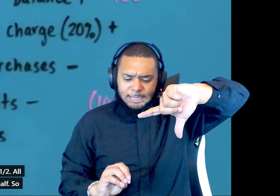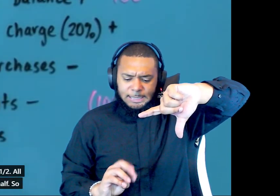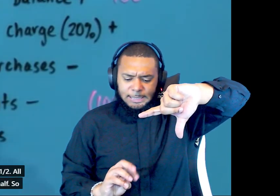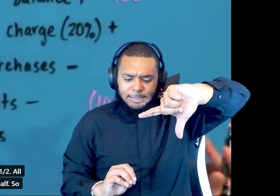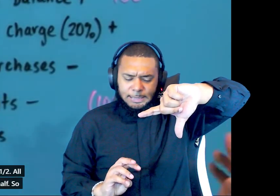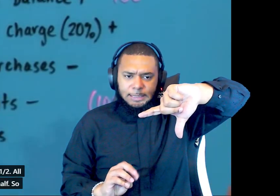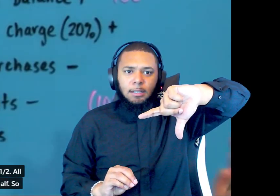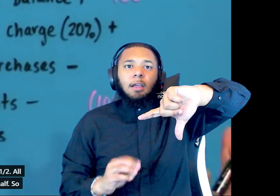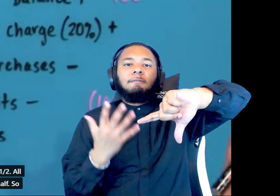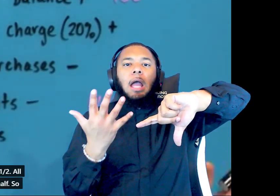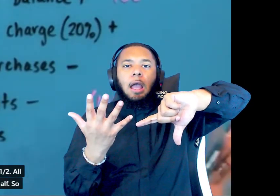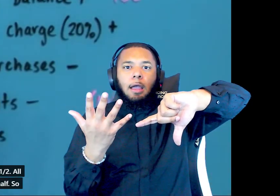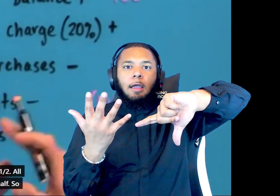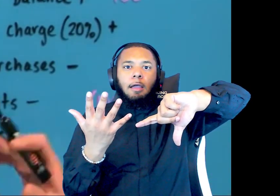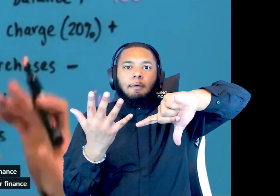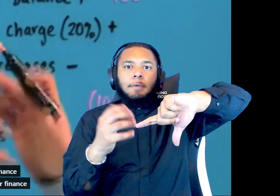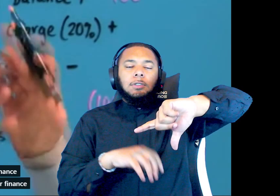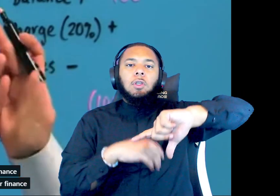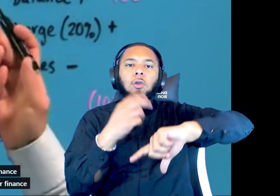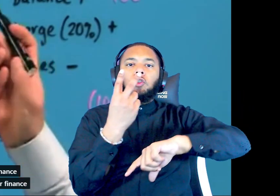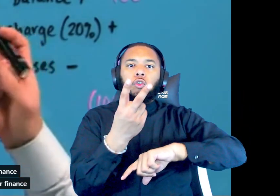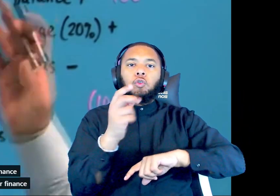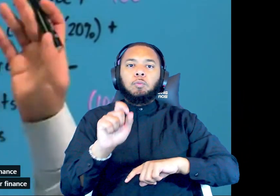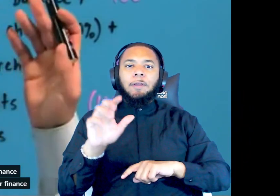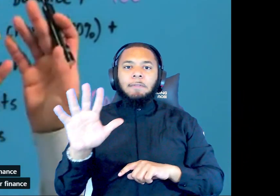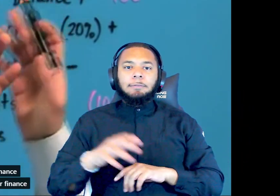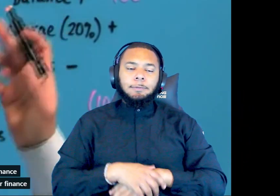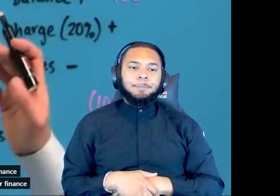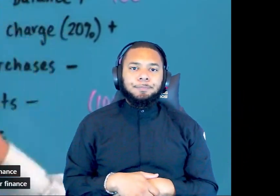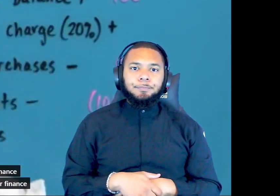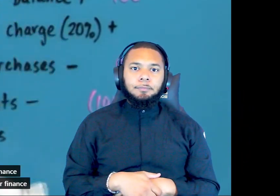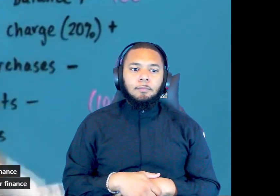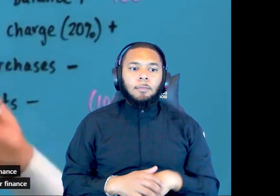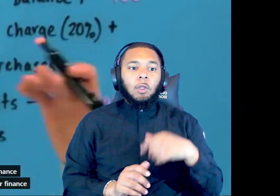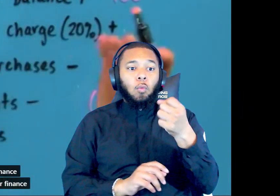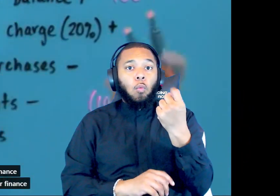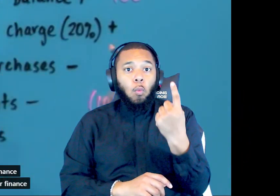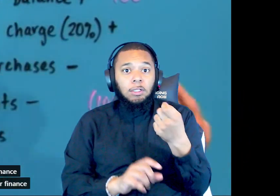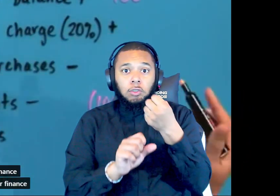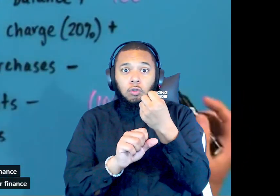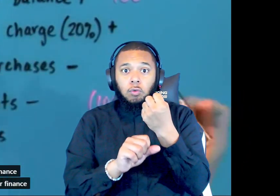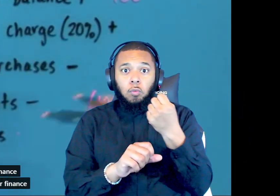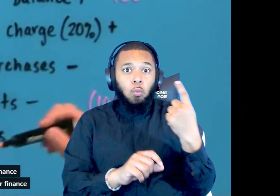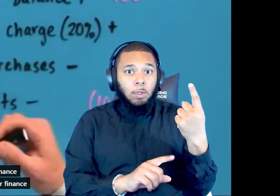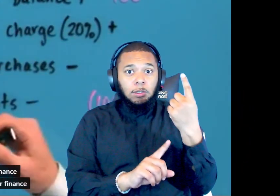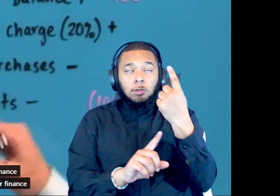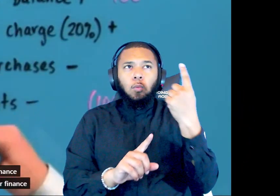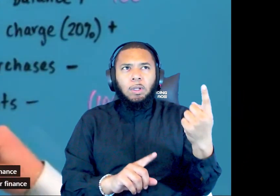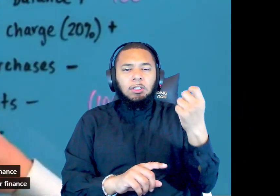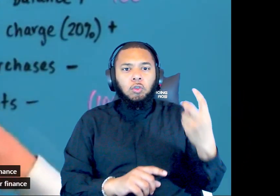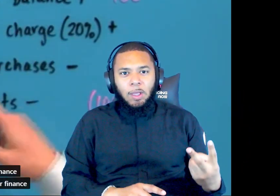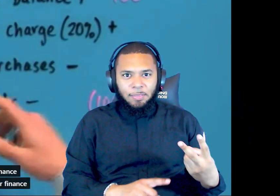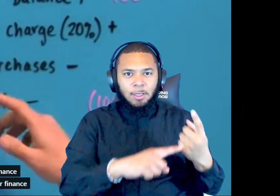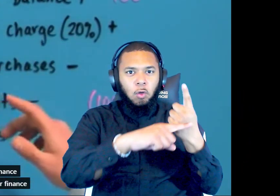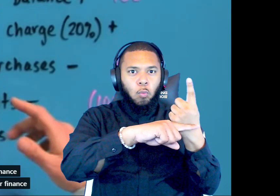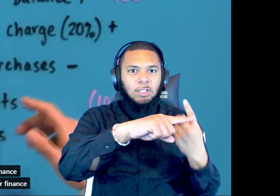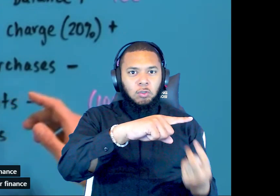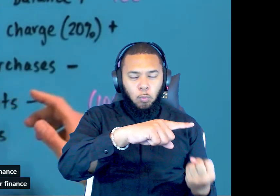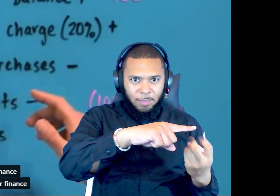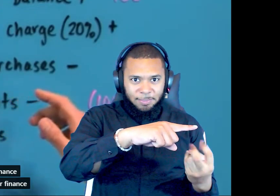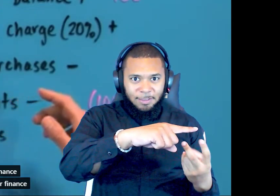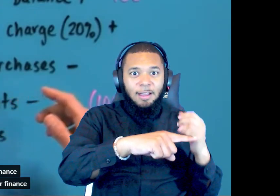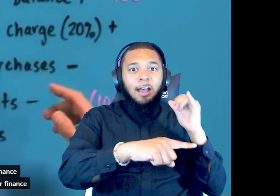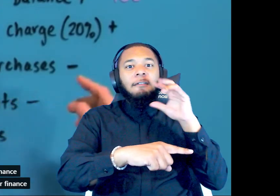All right, so 12 goes into 32 and a half. So each month, 1 12th of this finance charge is $2.50. Thus,